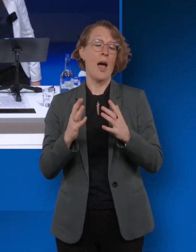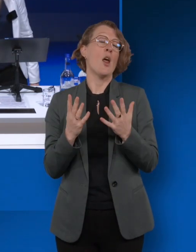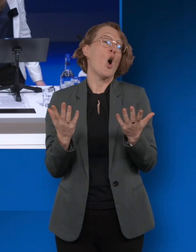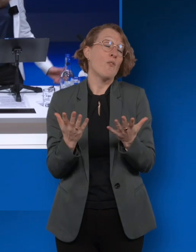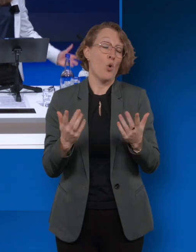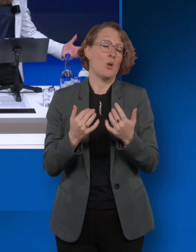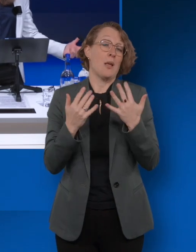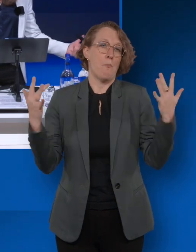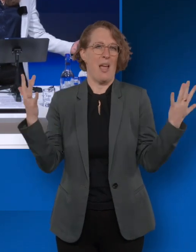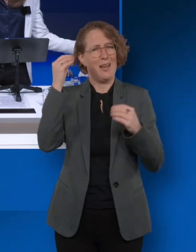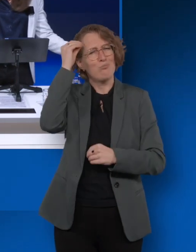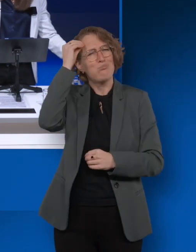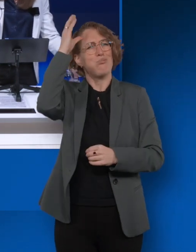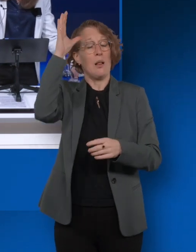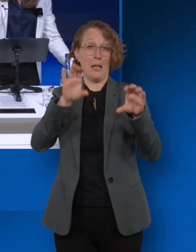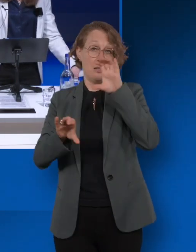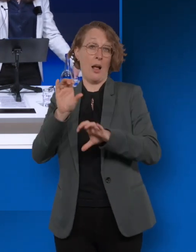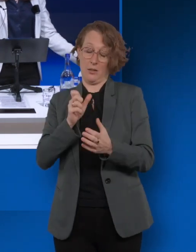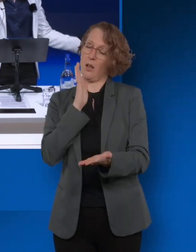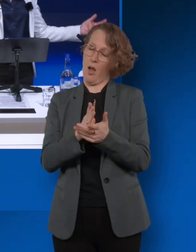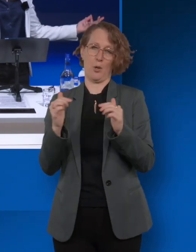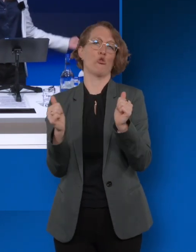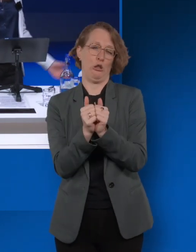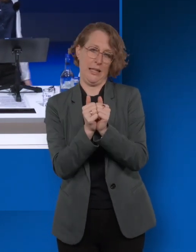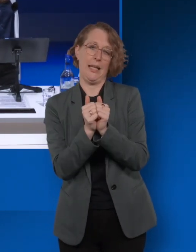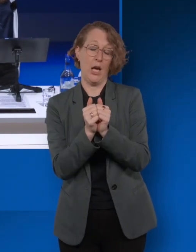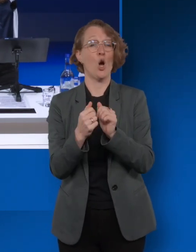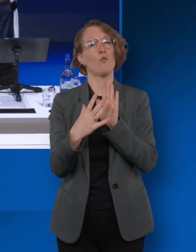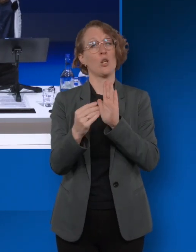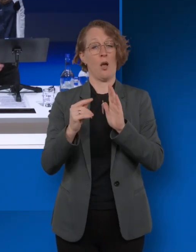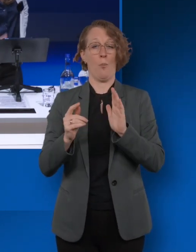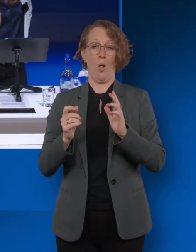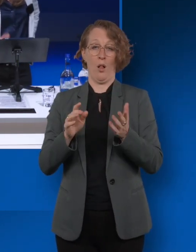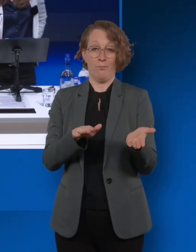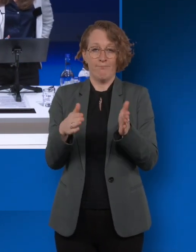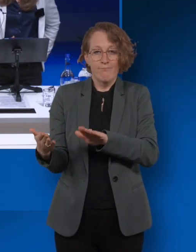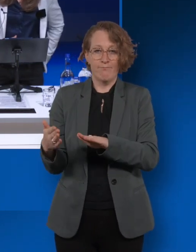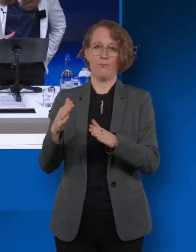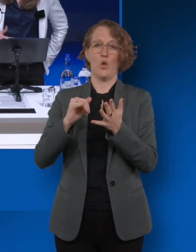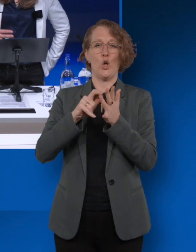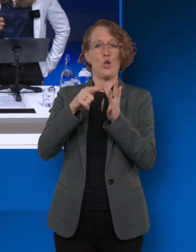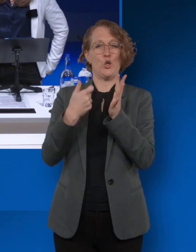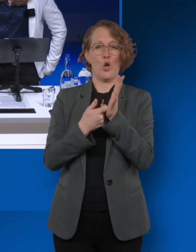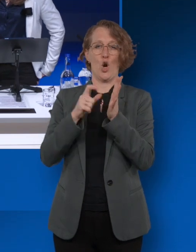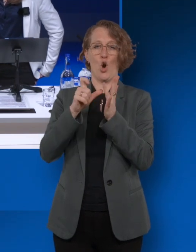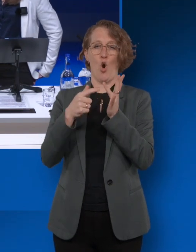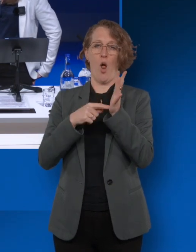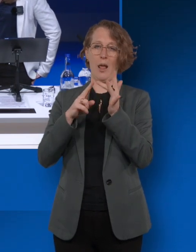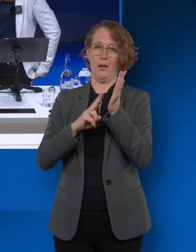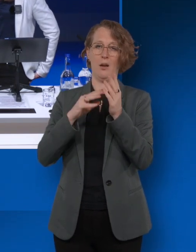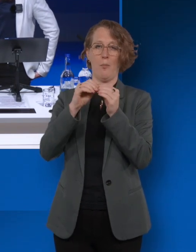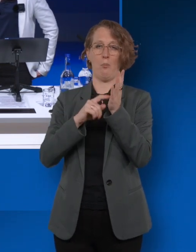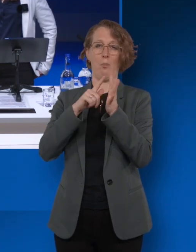course, many brilliant scientists do seem to think so. For example, the late Professor Sir Colin Blakemore, Emeritus Professor